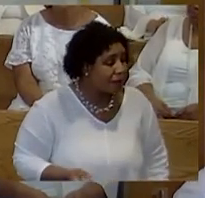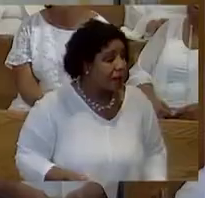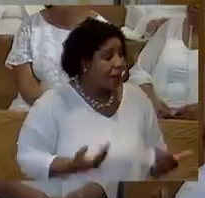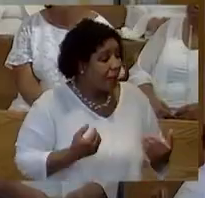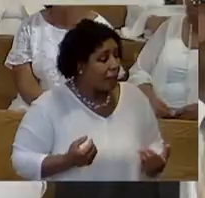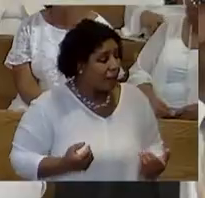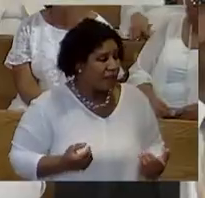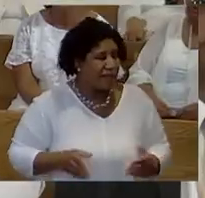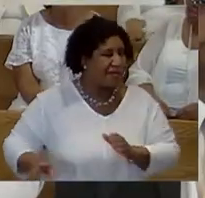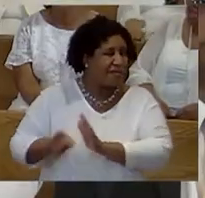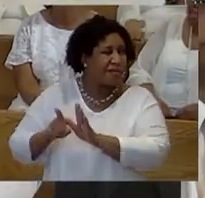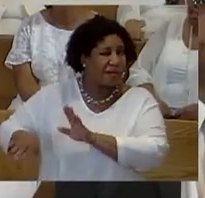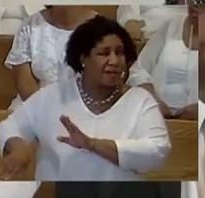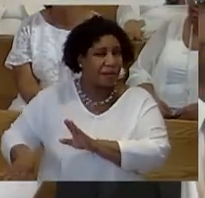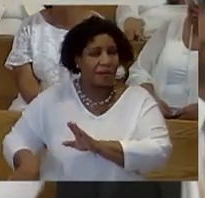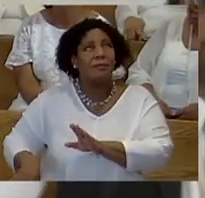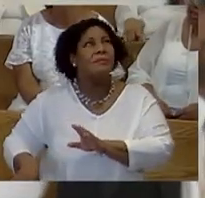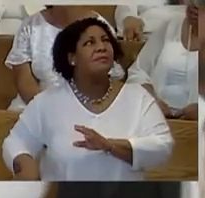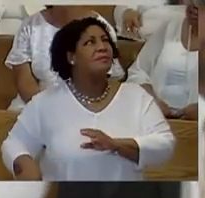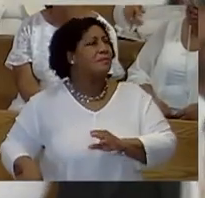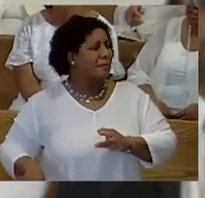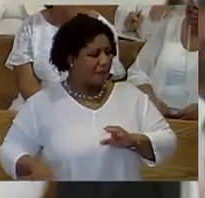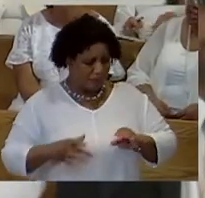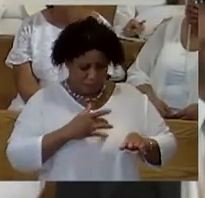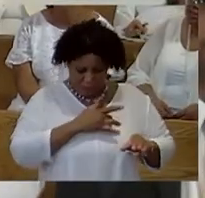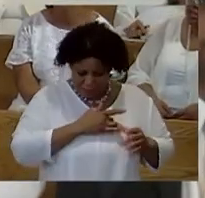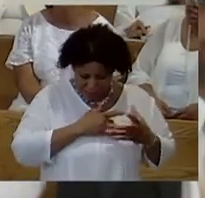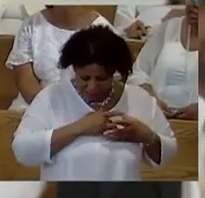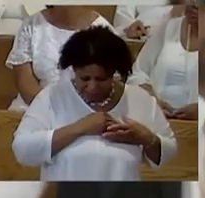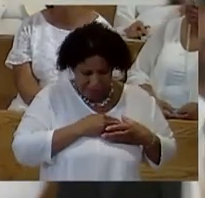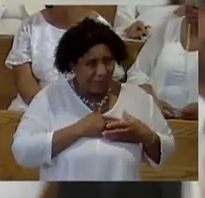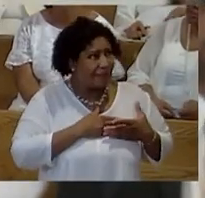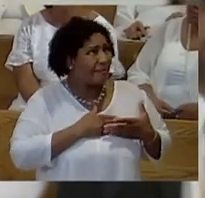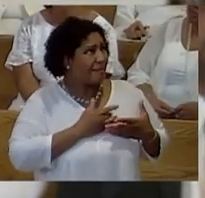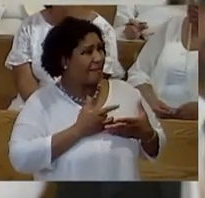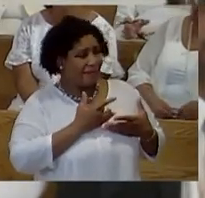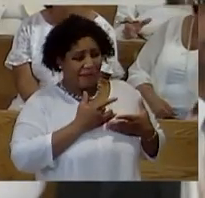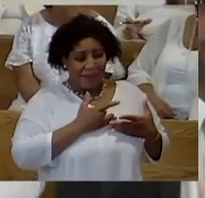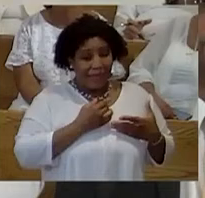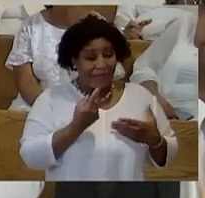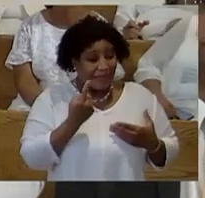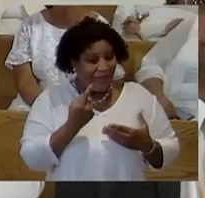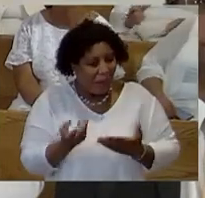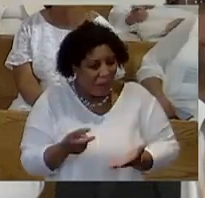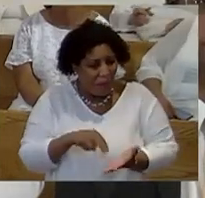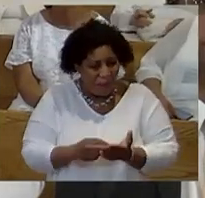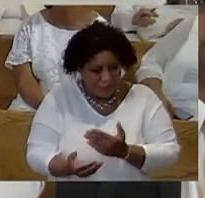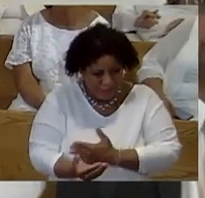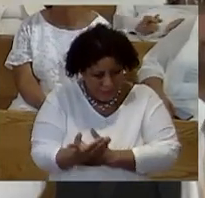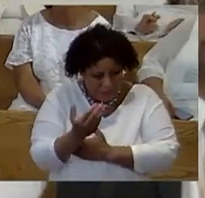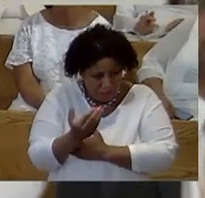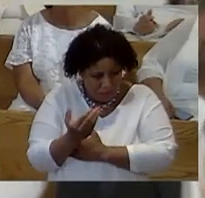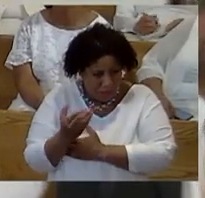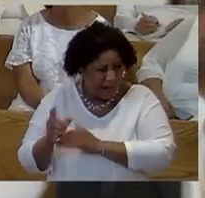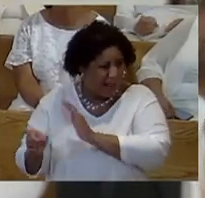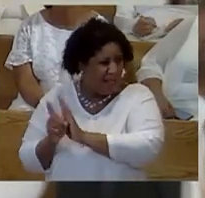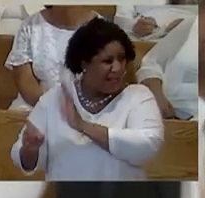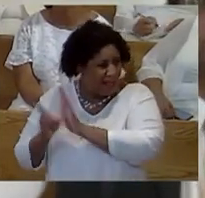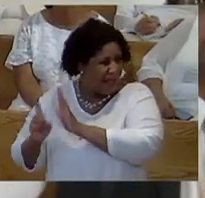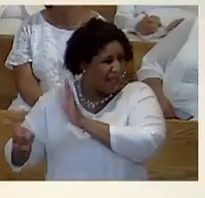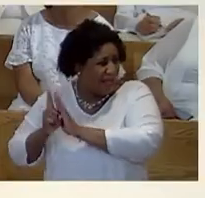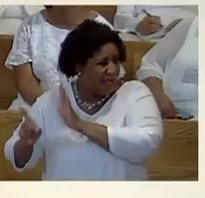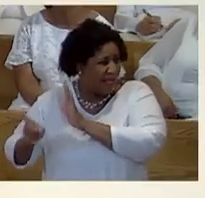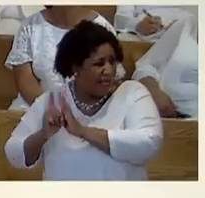still small voice in my heart. I don't care, because somebody woke up this morning to the noise of the alarm clock,